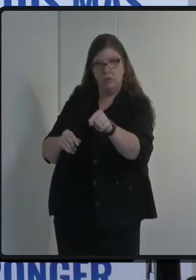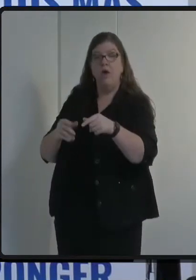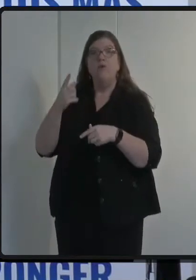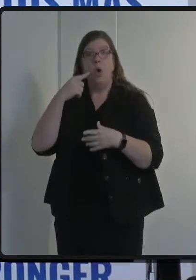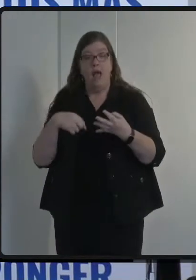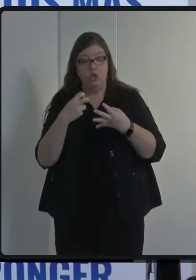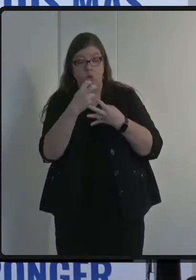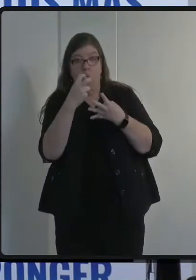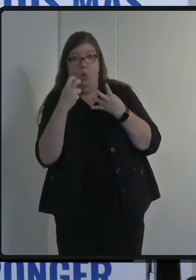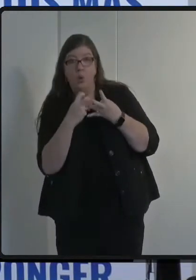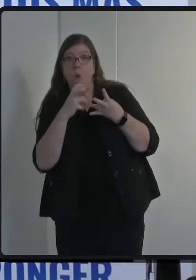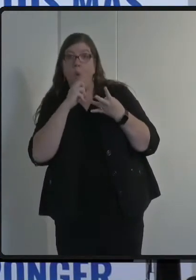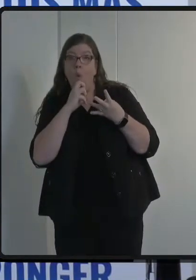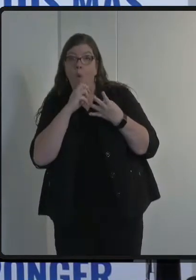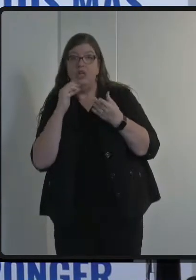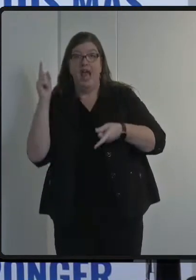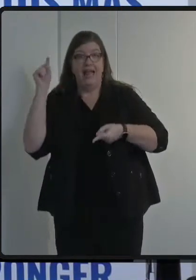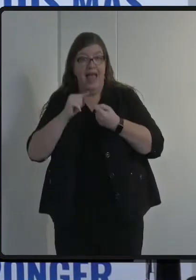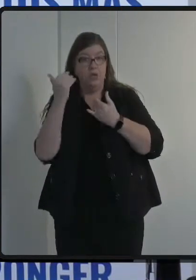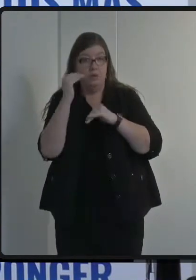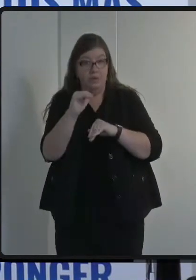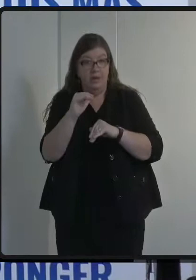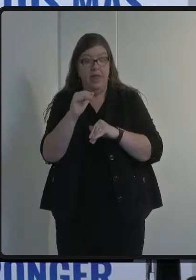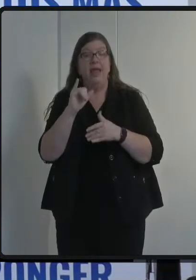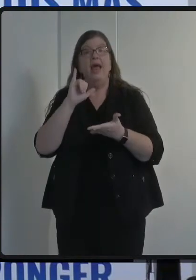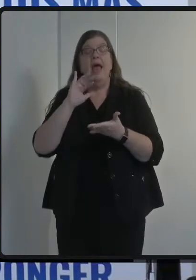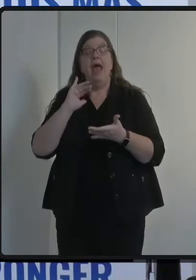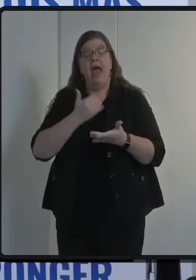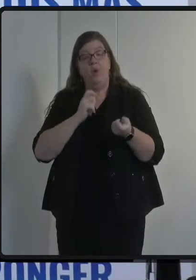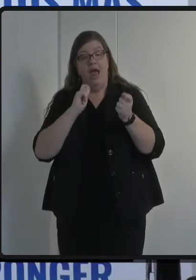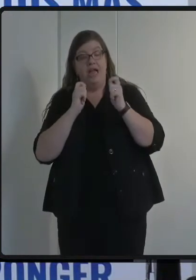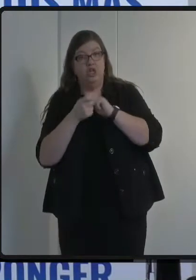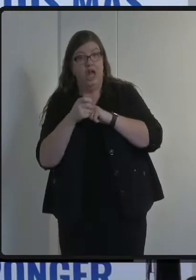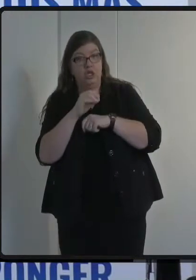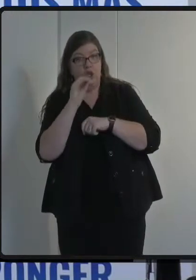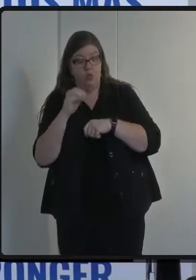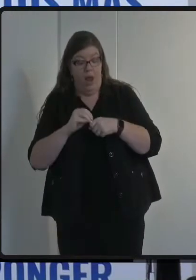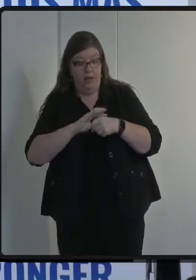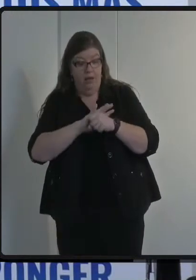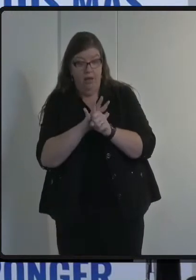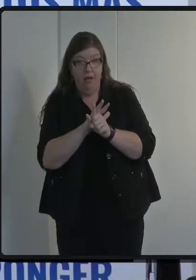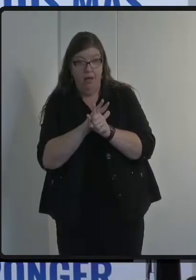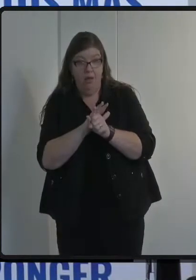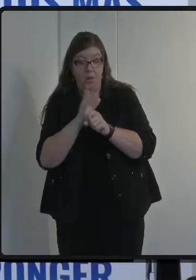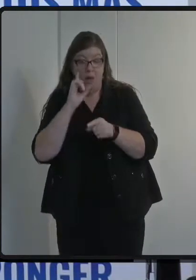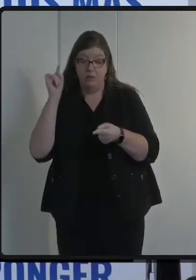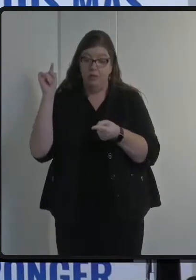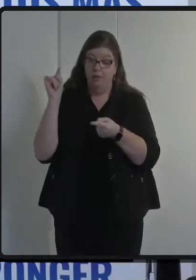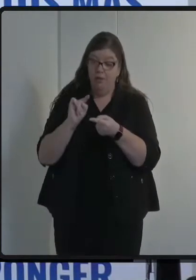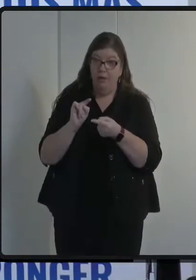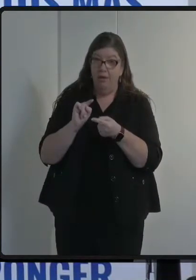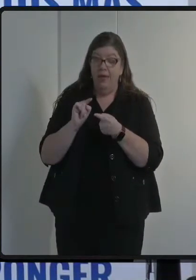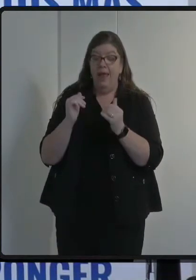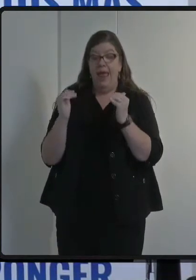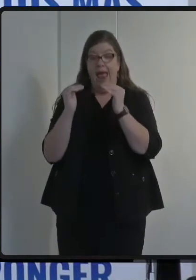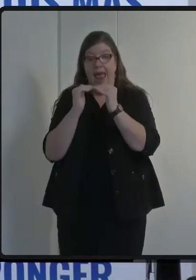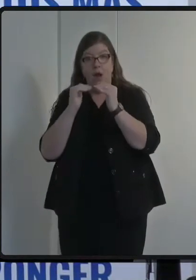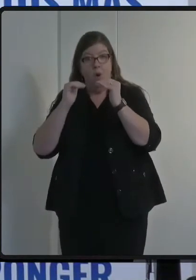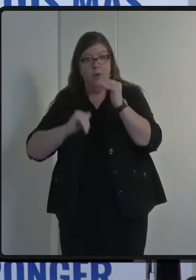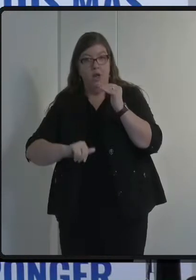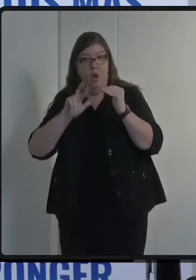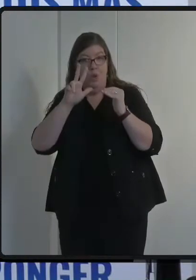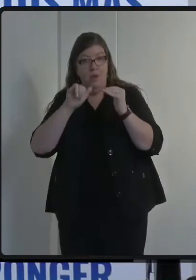tier, we will need to decrease our adjusted case rate to be at or below 3.0